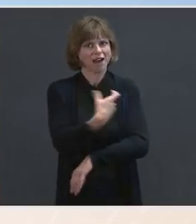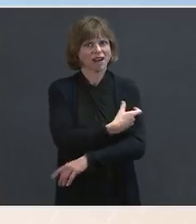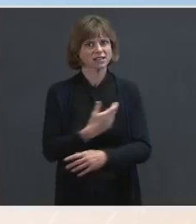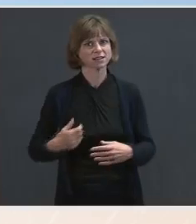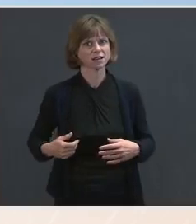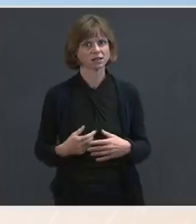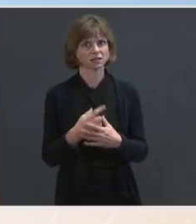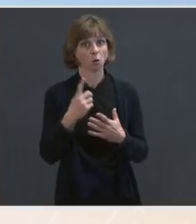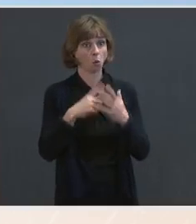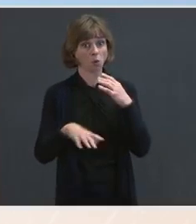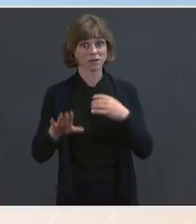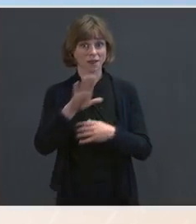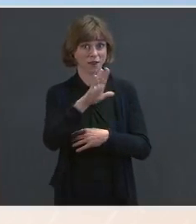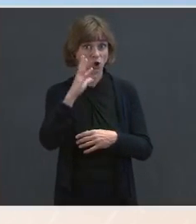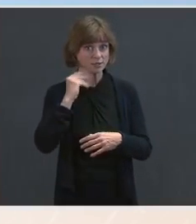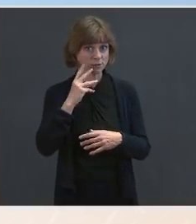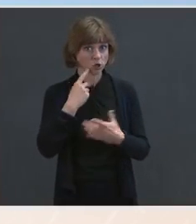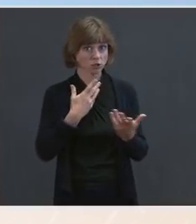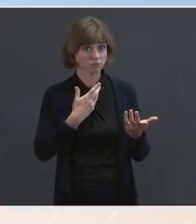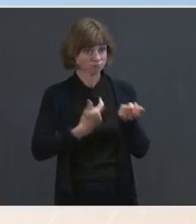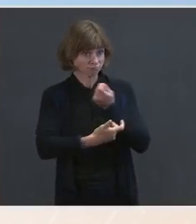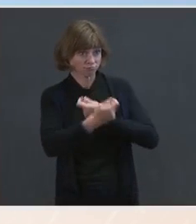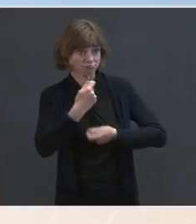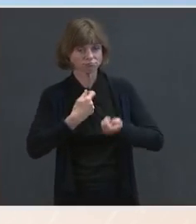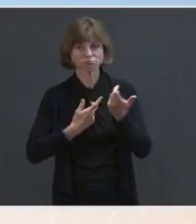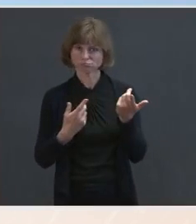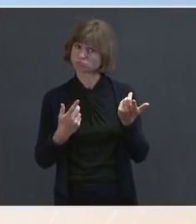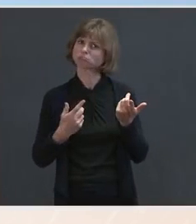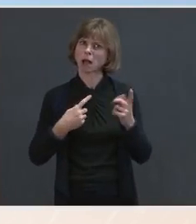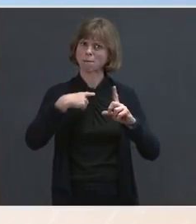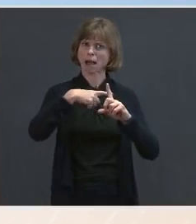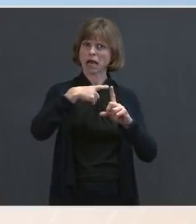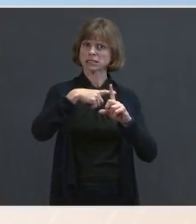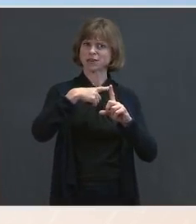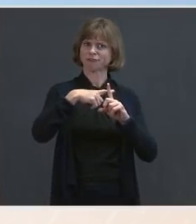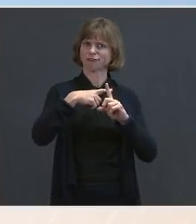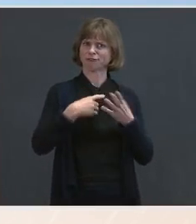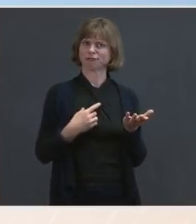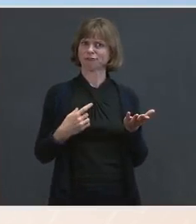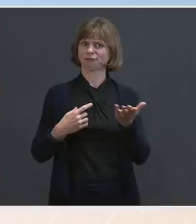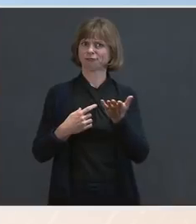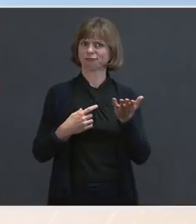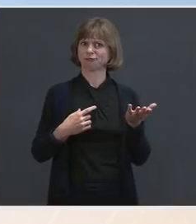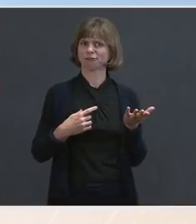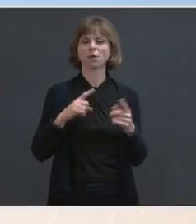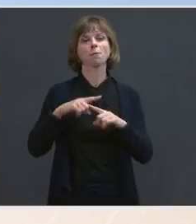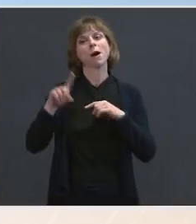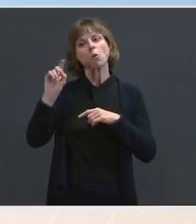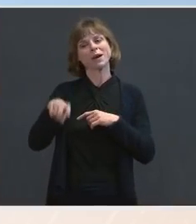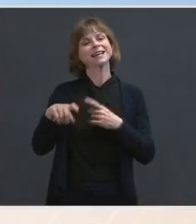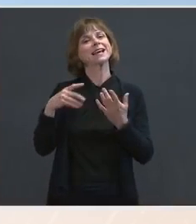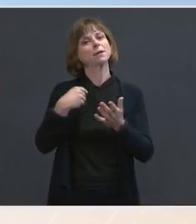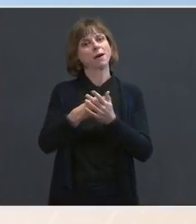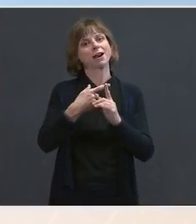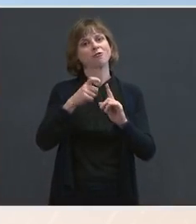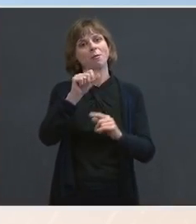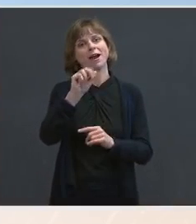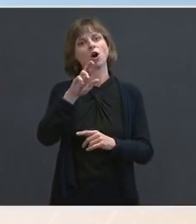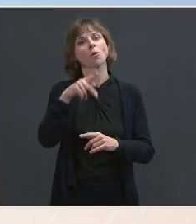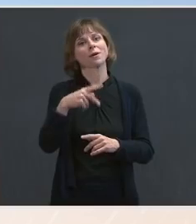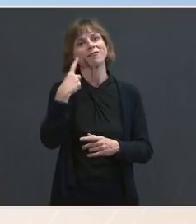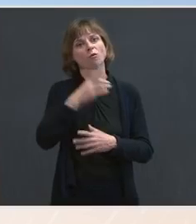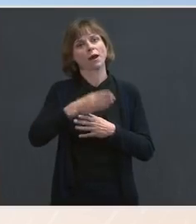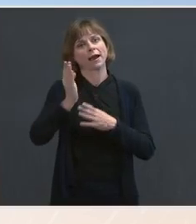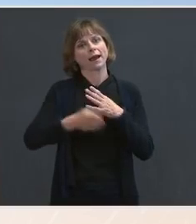experience has been, which is overwhelmingly positive. But we need the funding from ARP to get this done. Follow